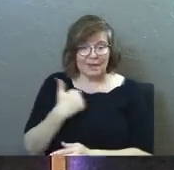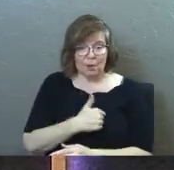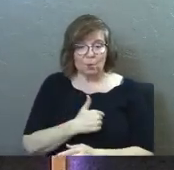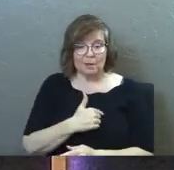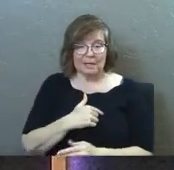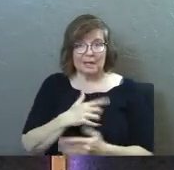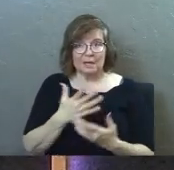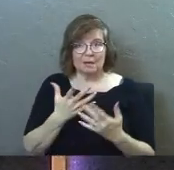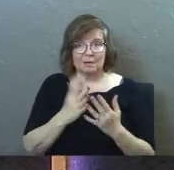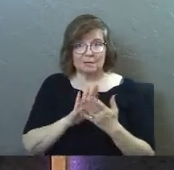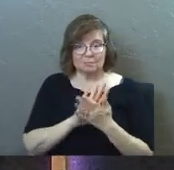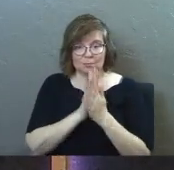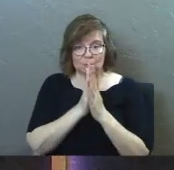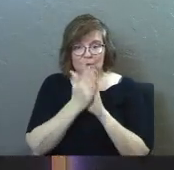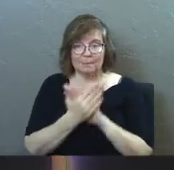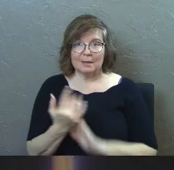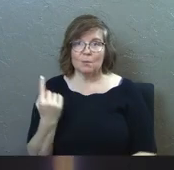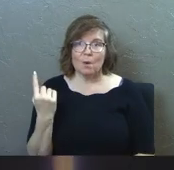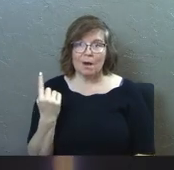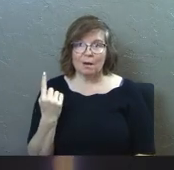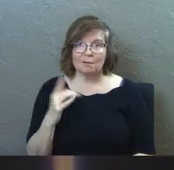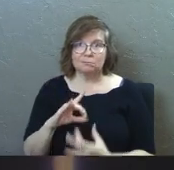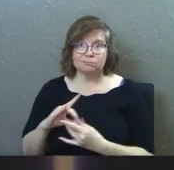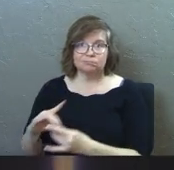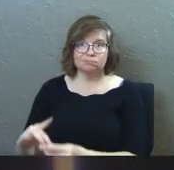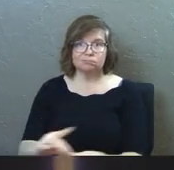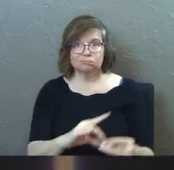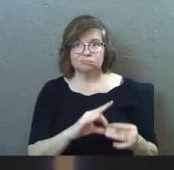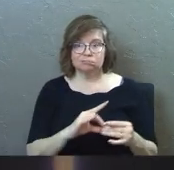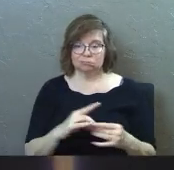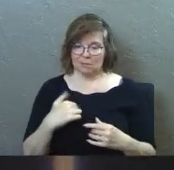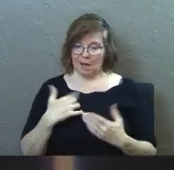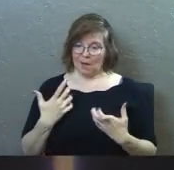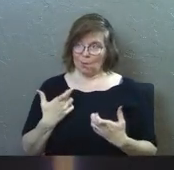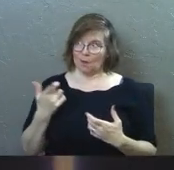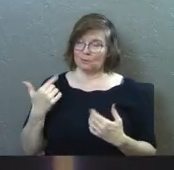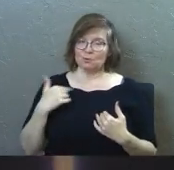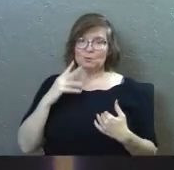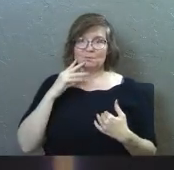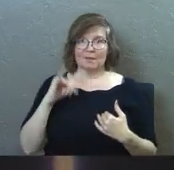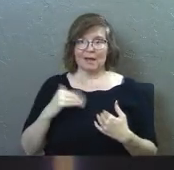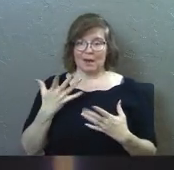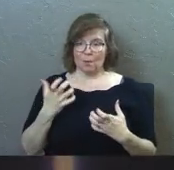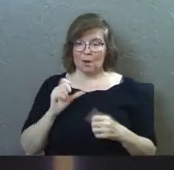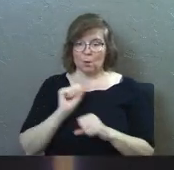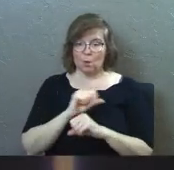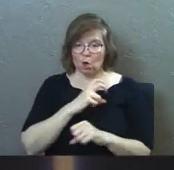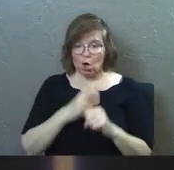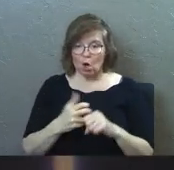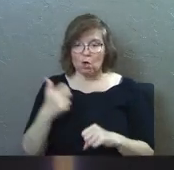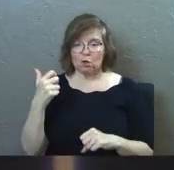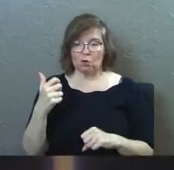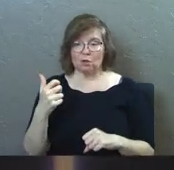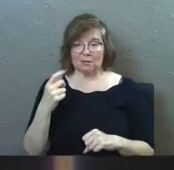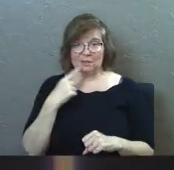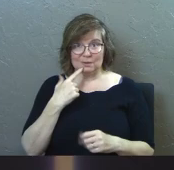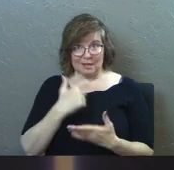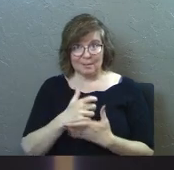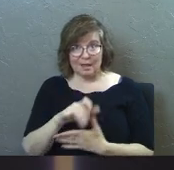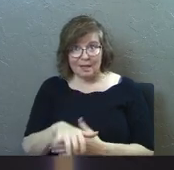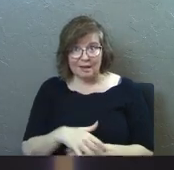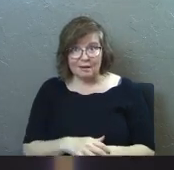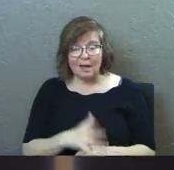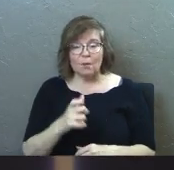we would be one. I want him to get what he wants. I want to work harder. Can you say amen to